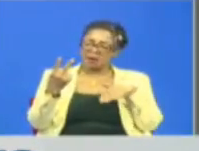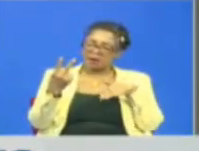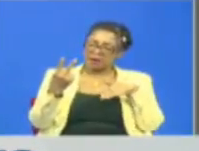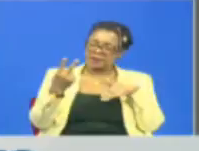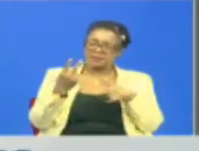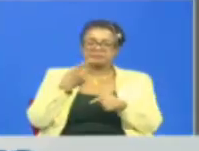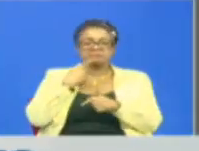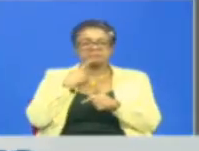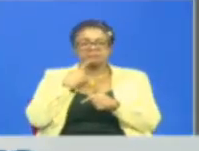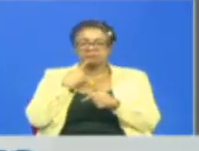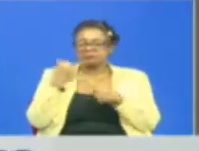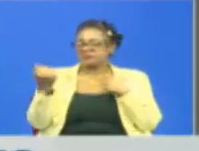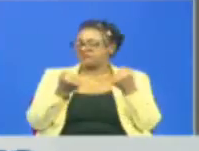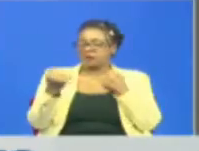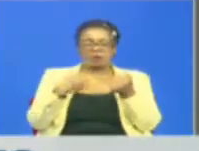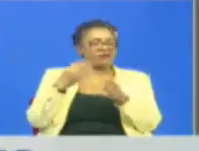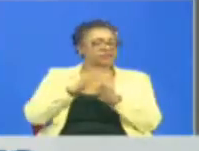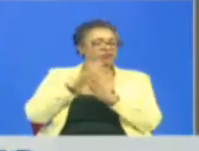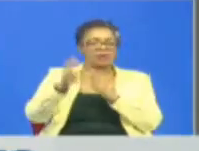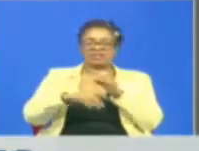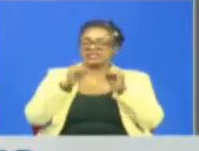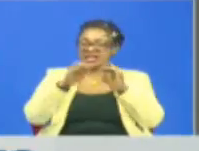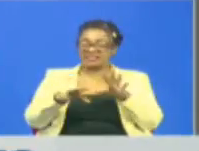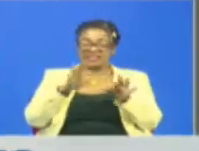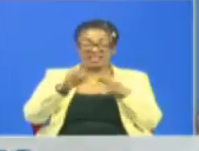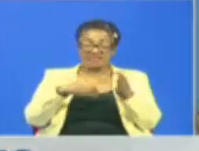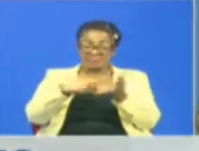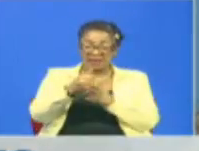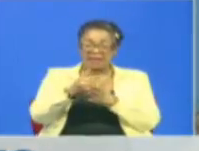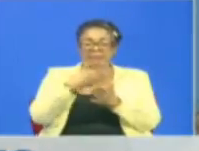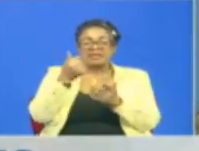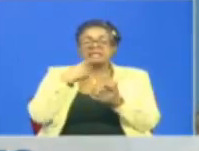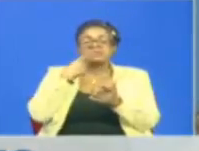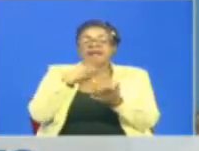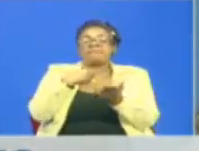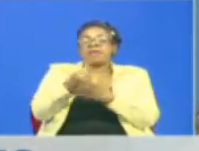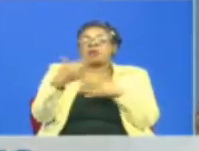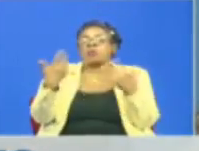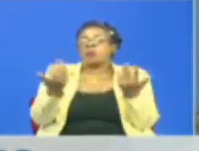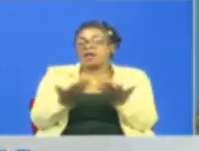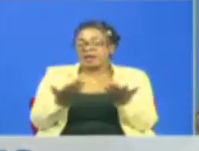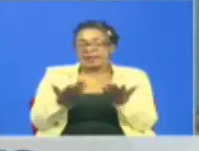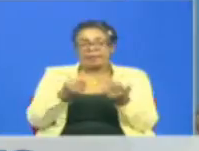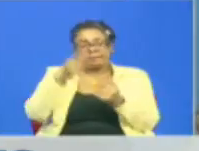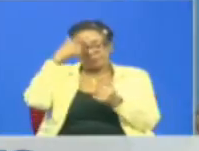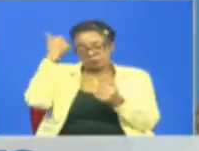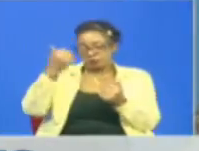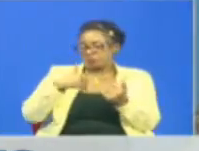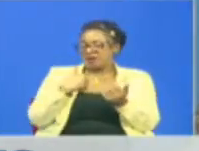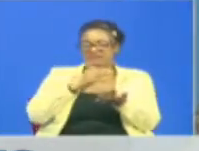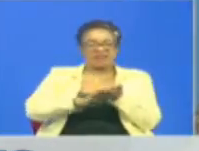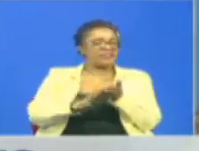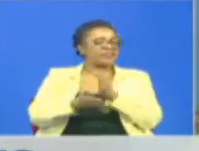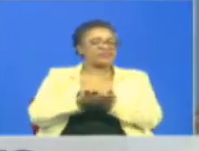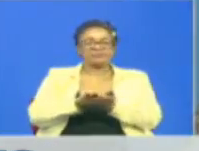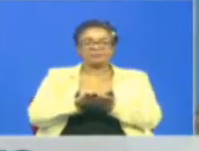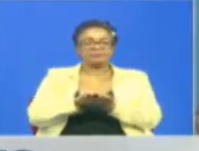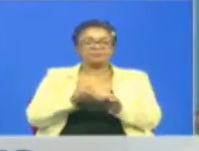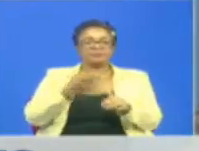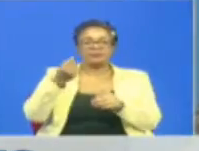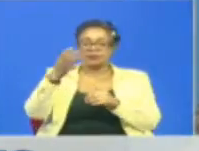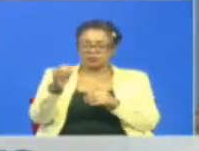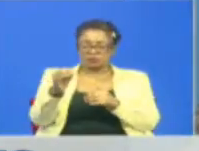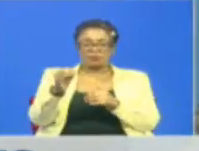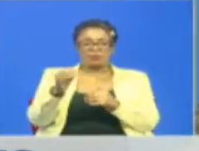wakaniambia gari haina insurance. Na kama wamelipa waseme wamelipa wapi. Juu sisi wenyewe hatujapata kitu. Tunaumia na tumeumia